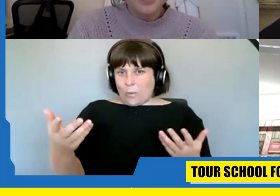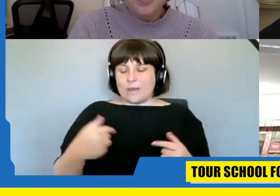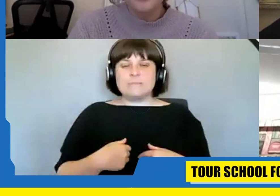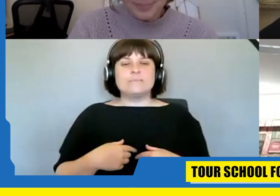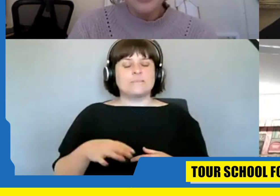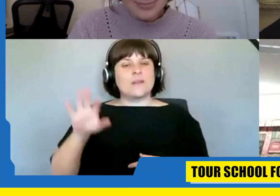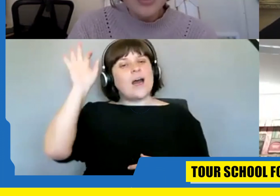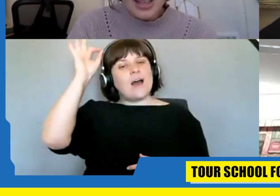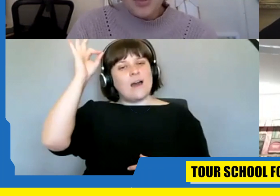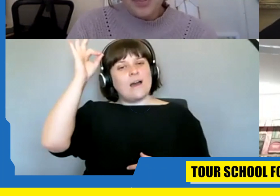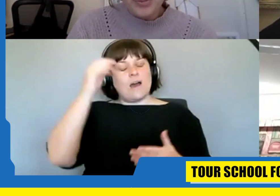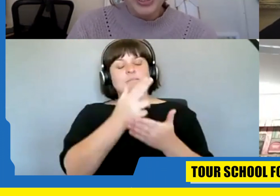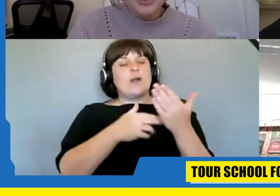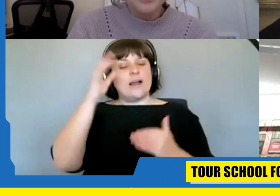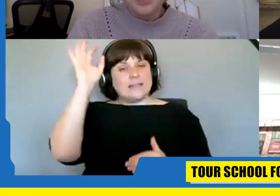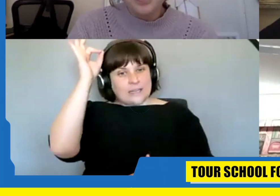Council.